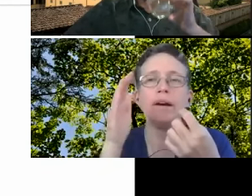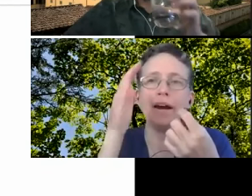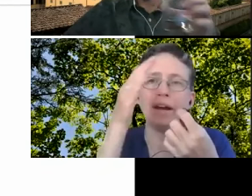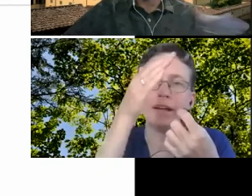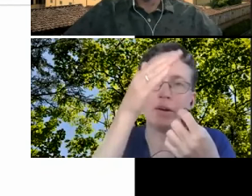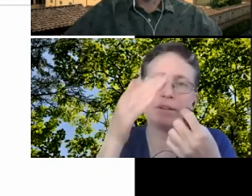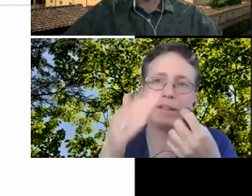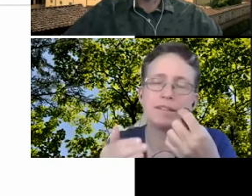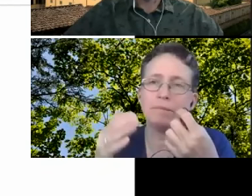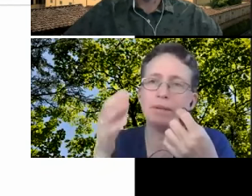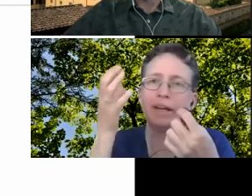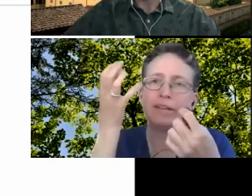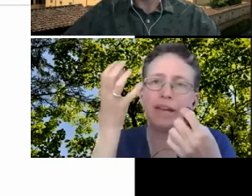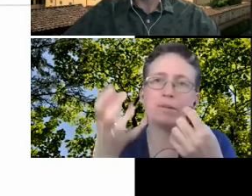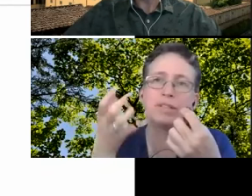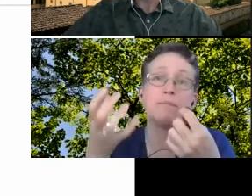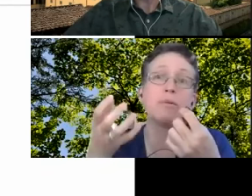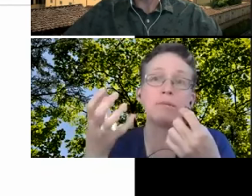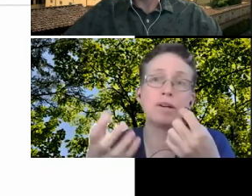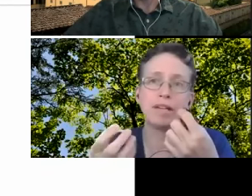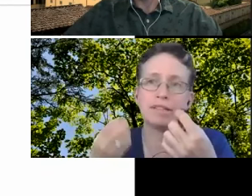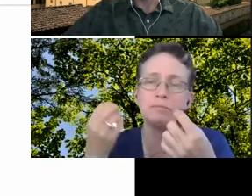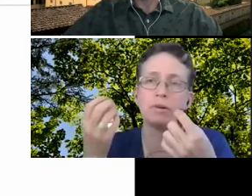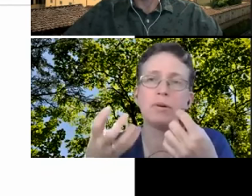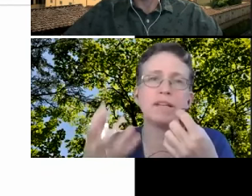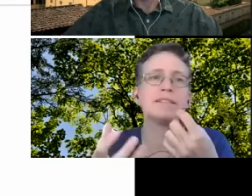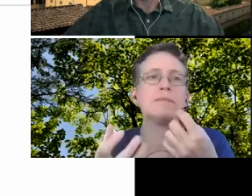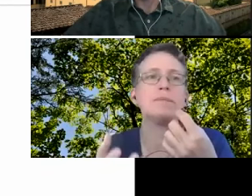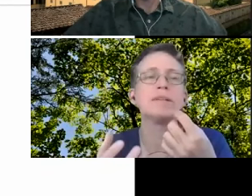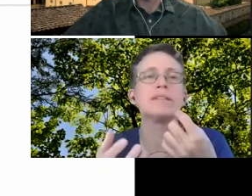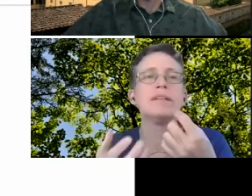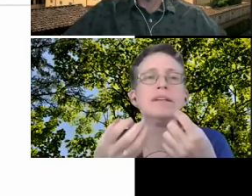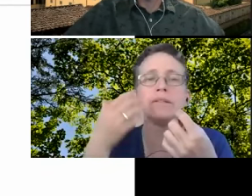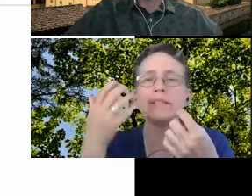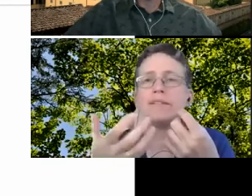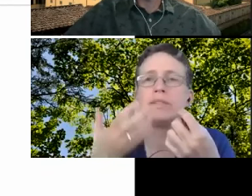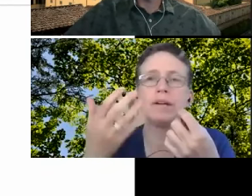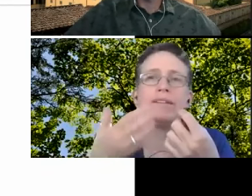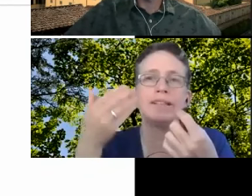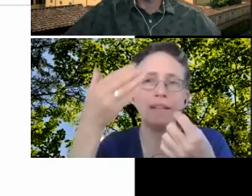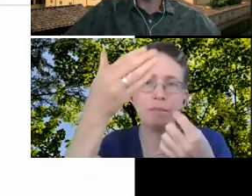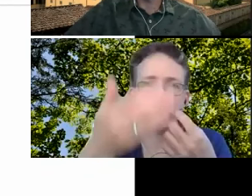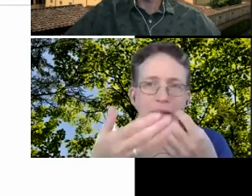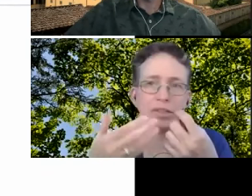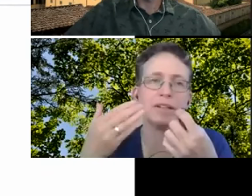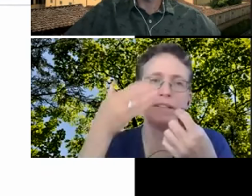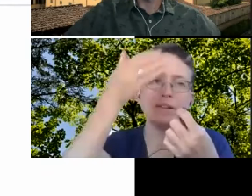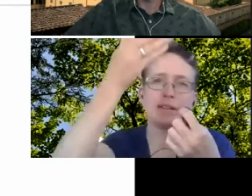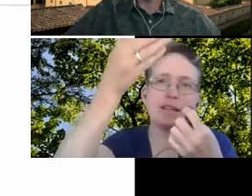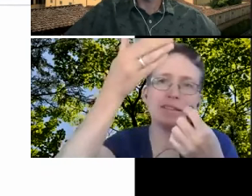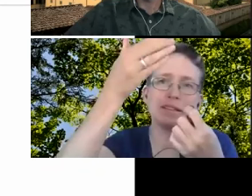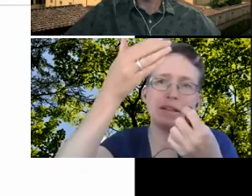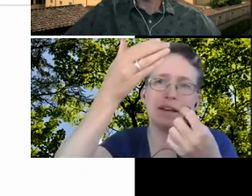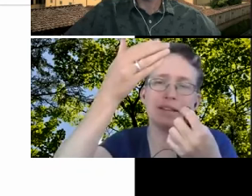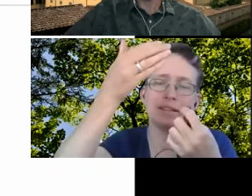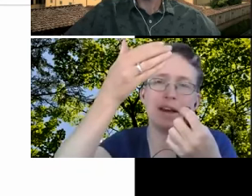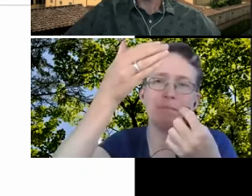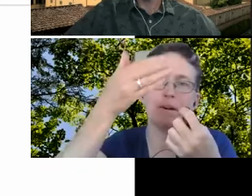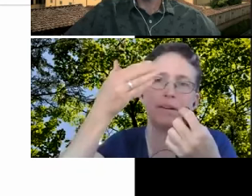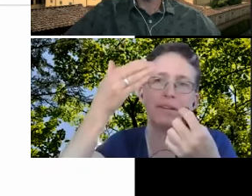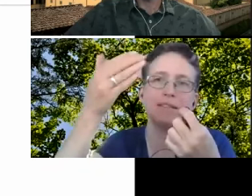So, and over that time period, Cambridge got more and more dense, more and more densely built. So this gives you kind of an example picture as the things at